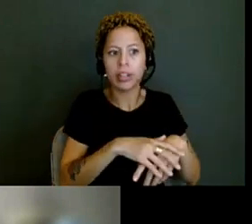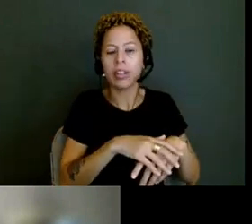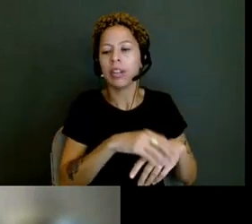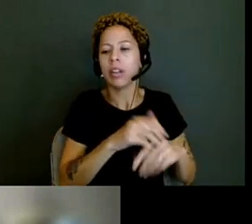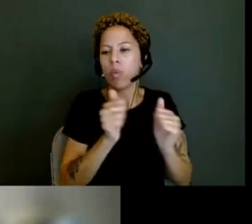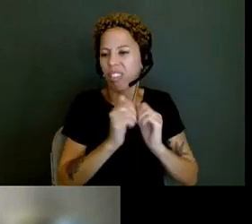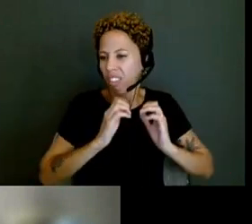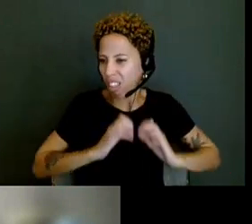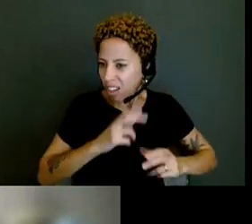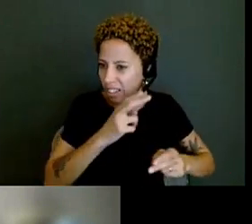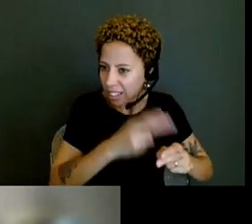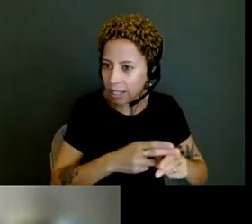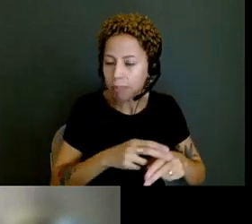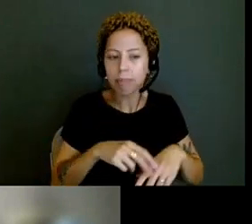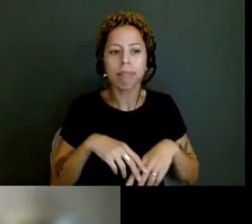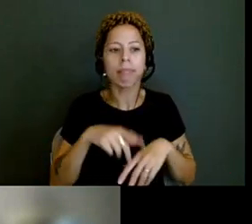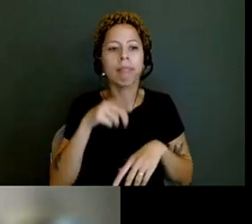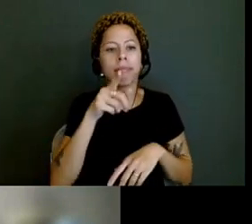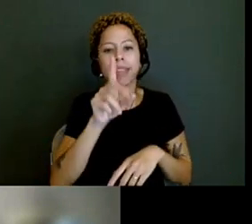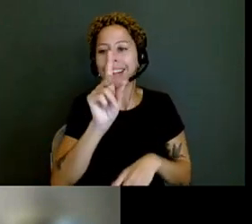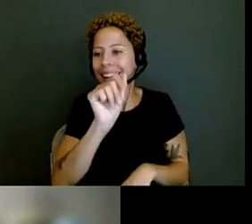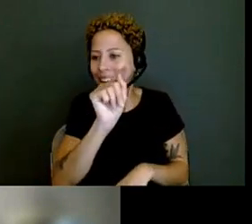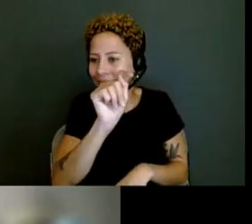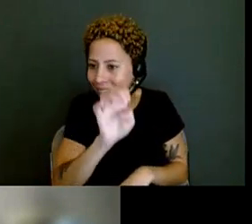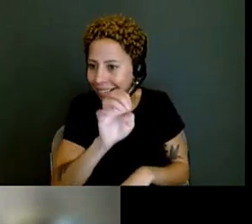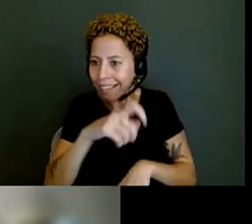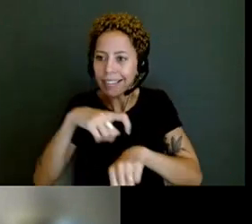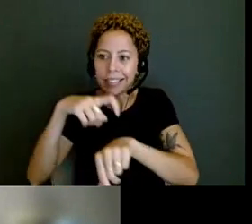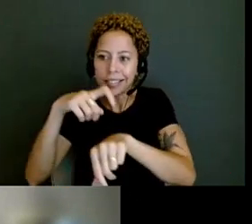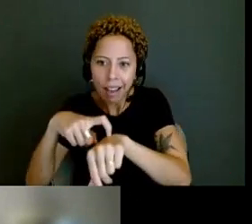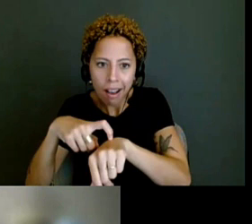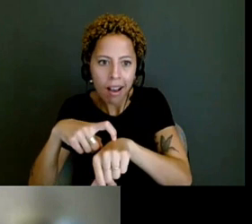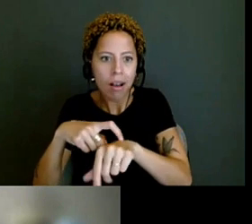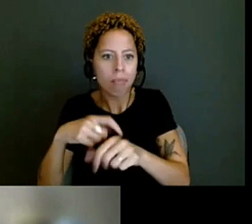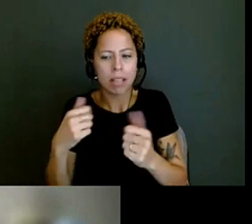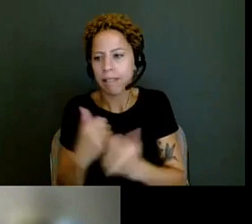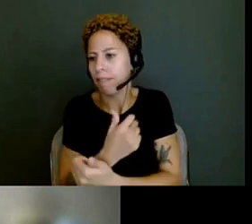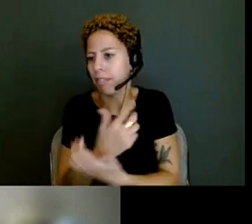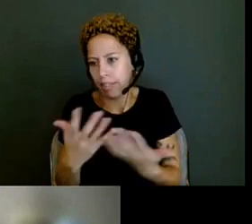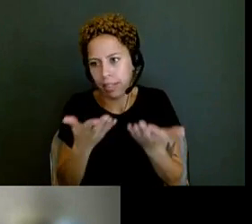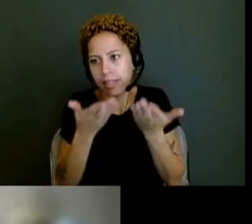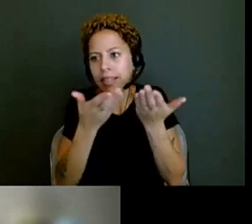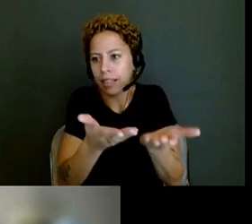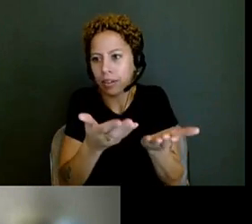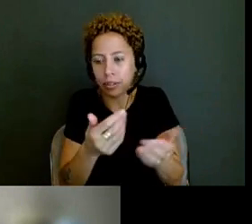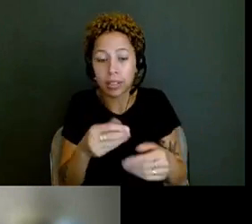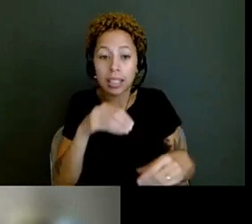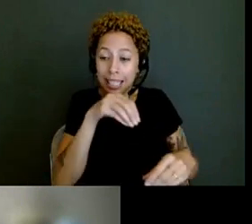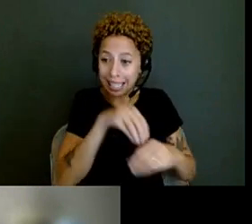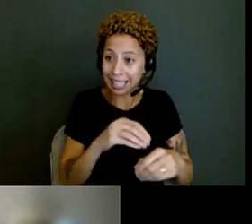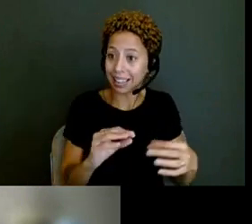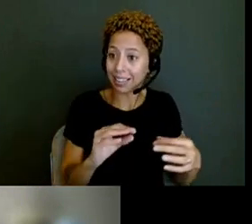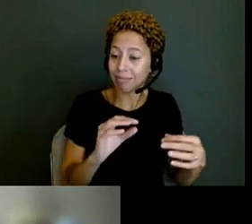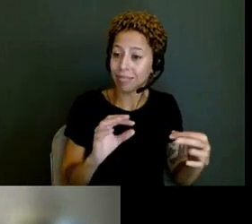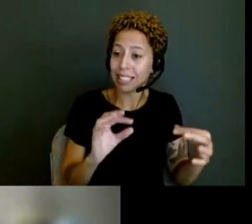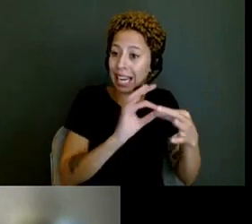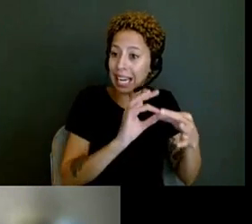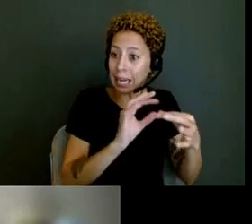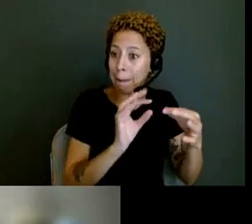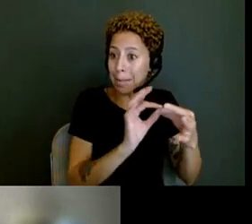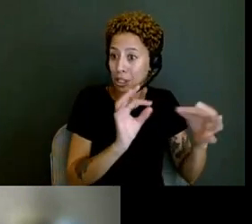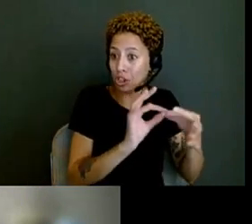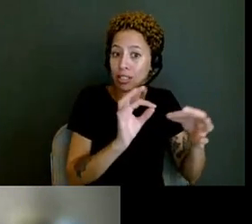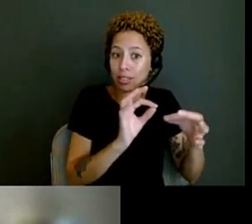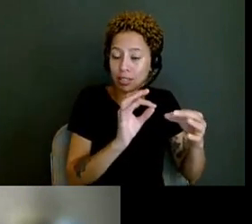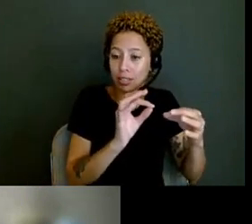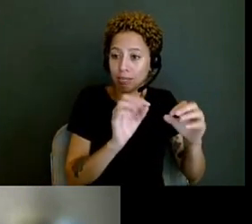it. And actually in the transcripts, you do have a date and time on it. In the Connect messaging window, we just show the date, but